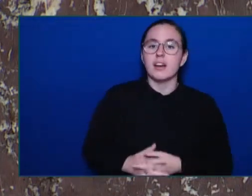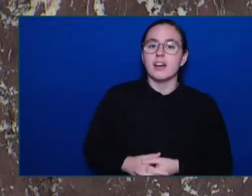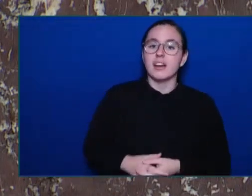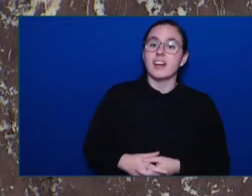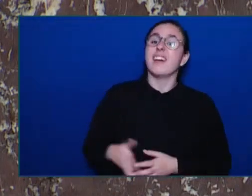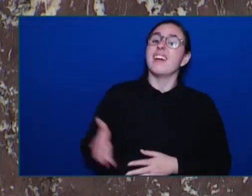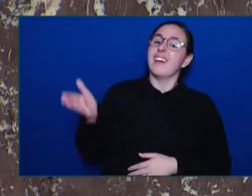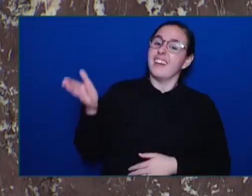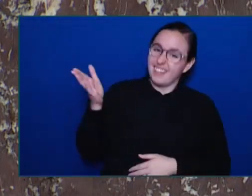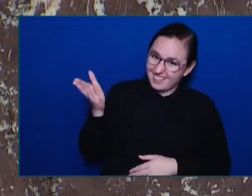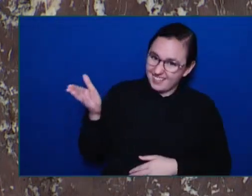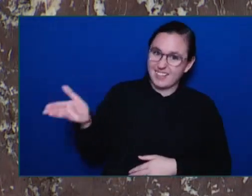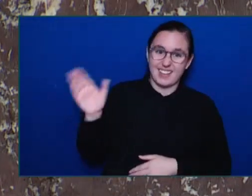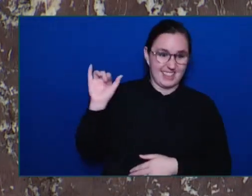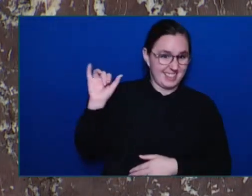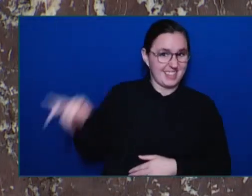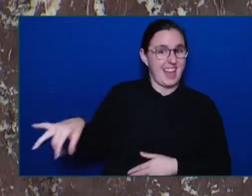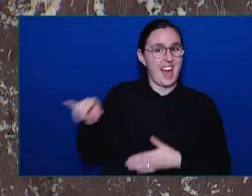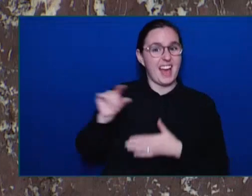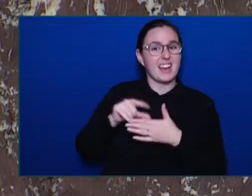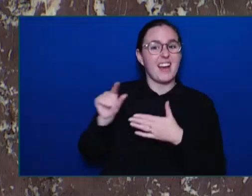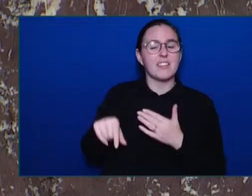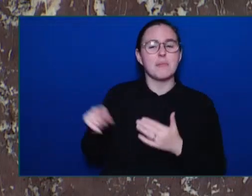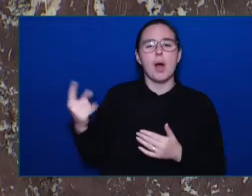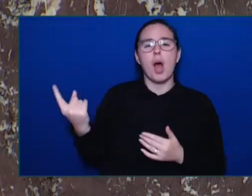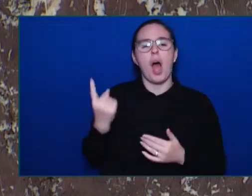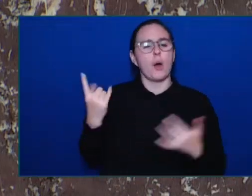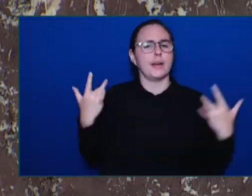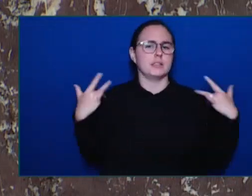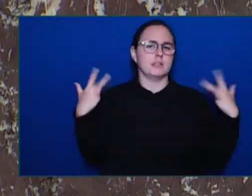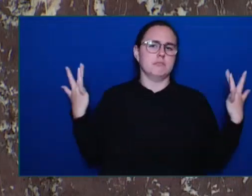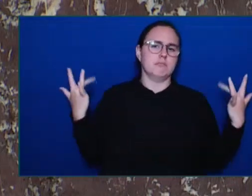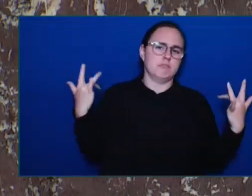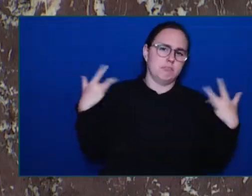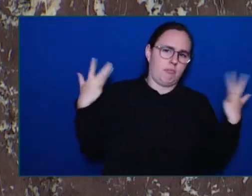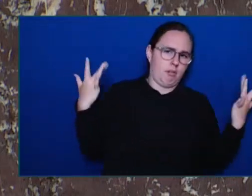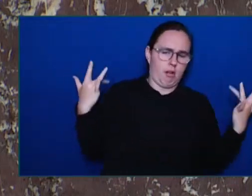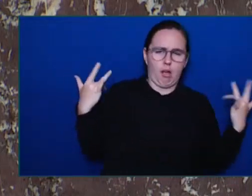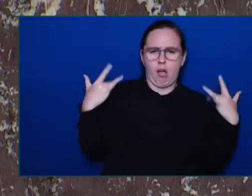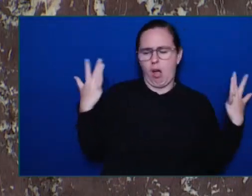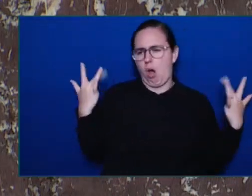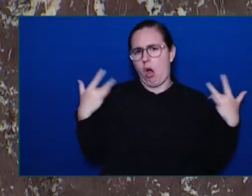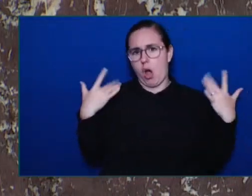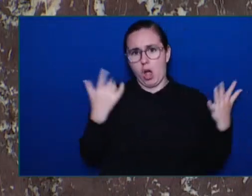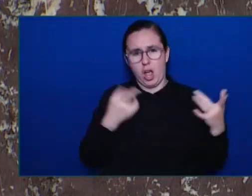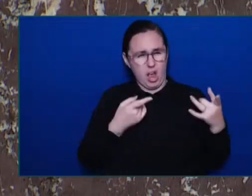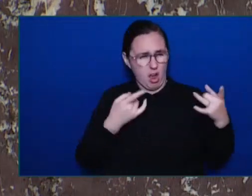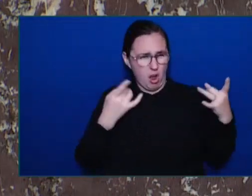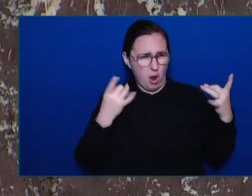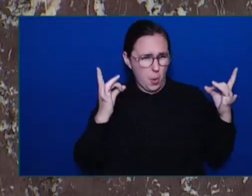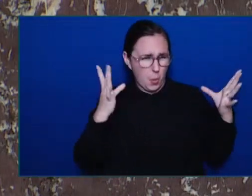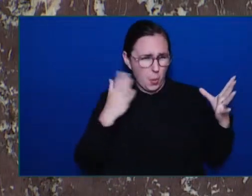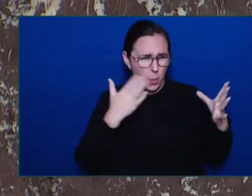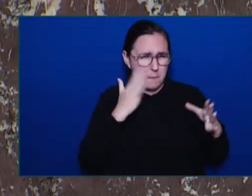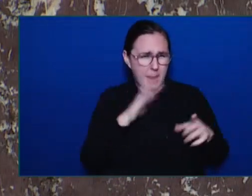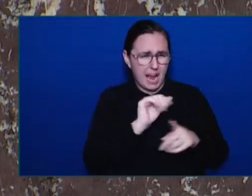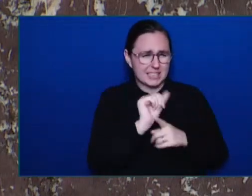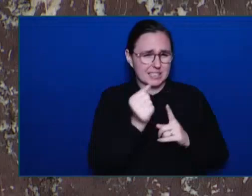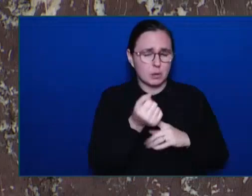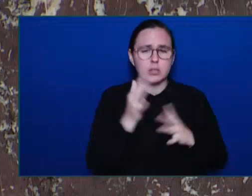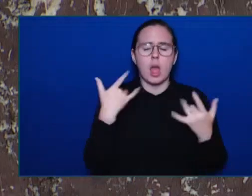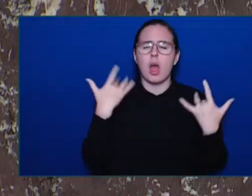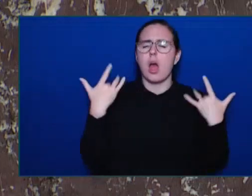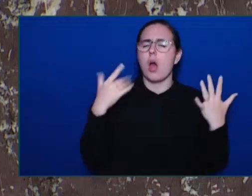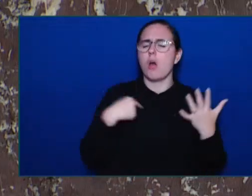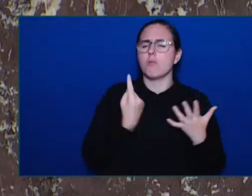reality is that the unhoused crisis, the mental health and addictions crisis is nowhere worse than it is today in